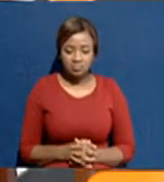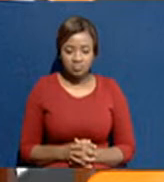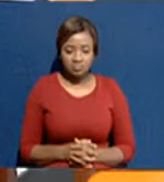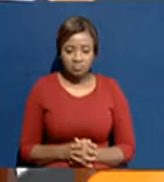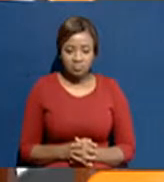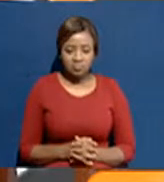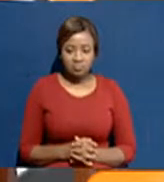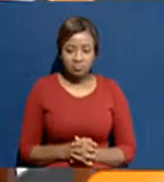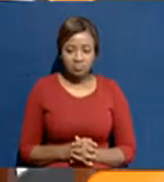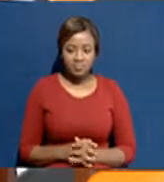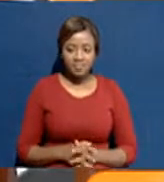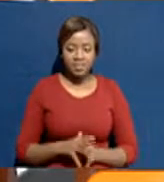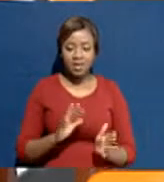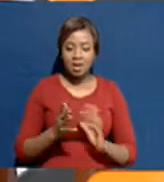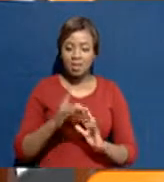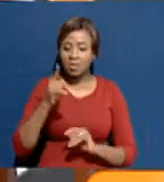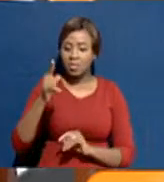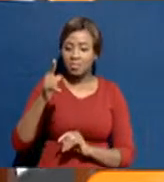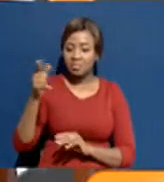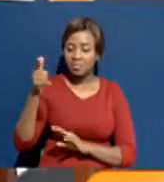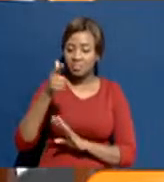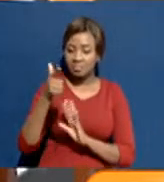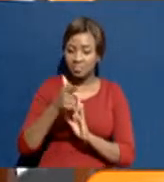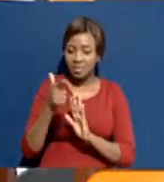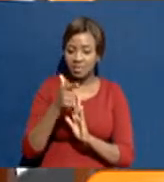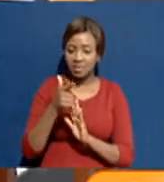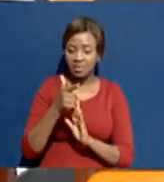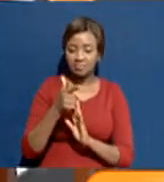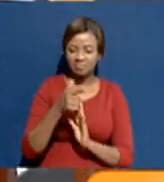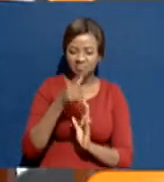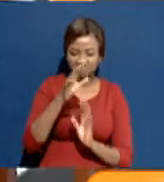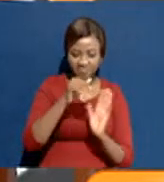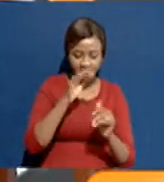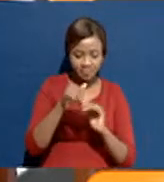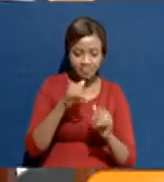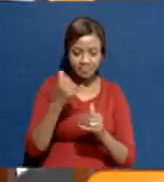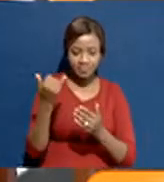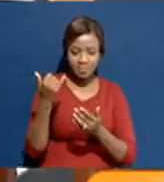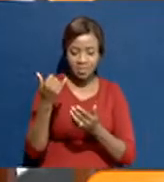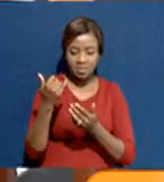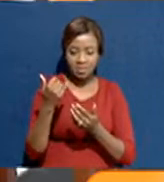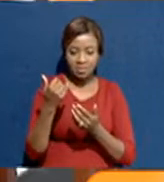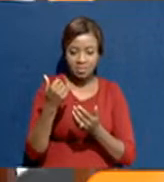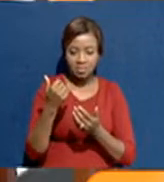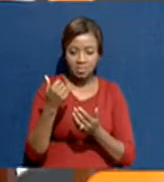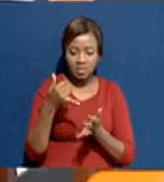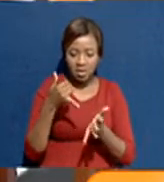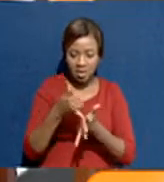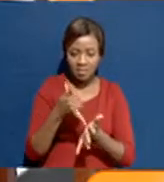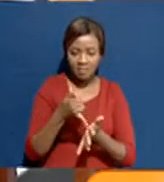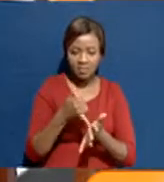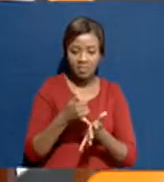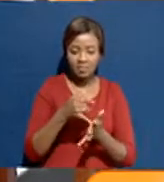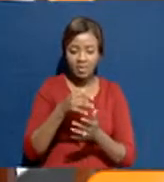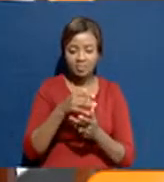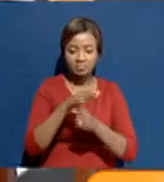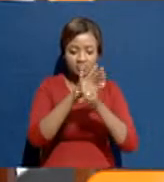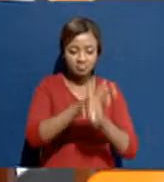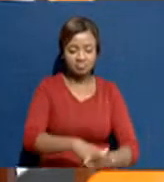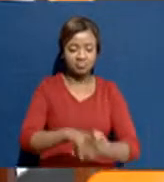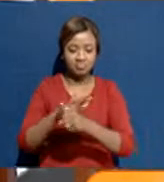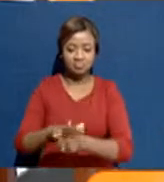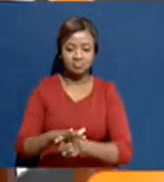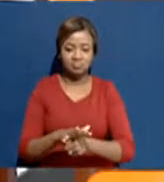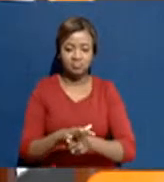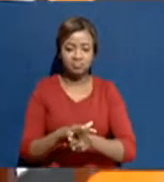they were almost like outsourced to do the hounding out of the commissioners. And when we agreed to resign in